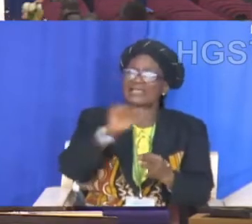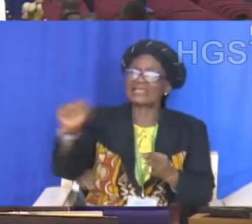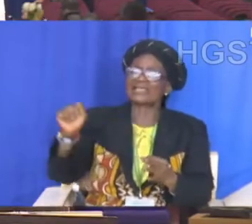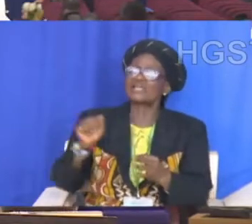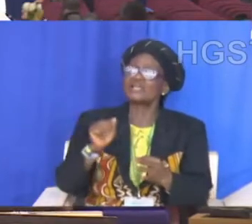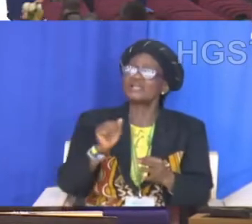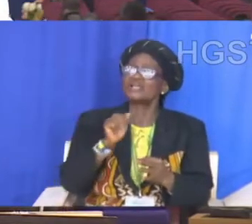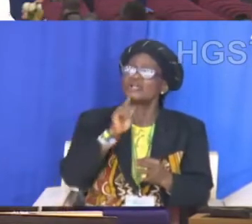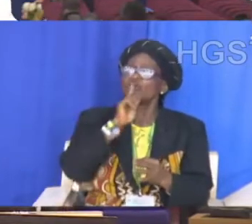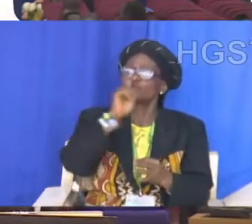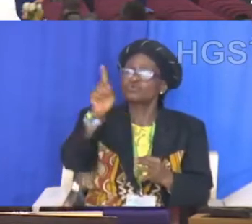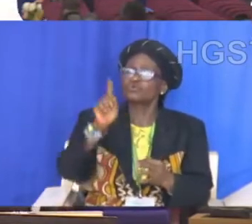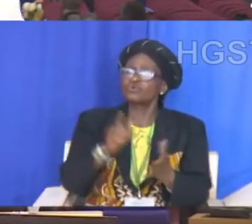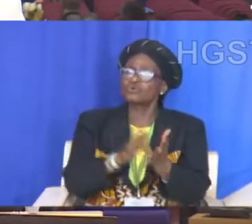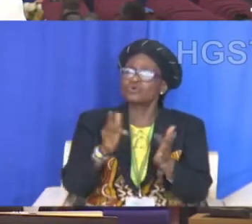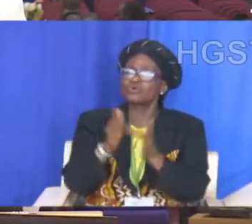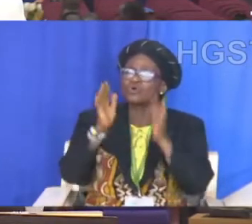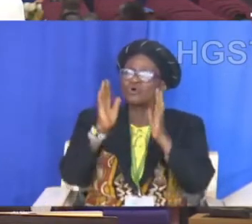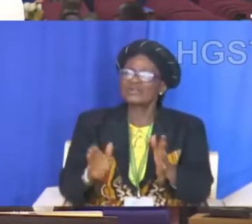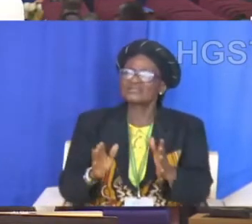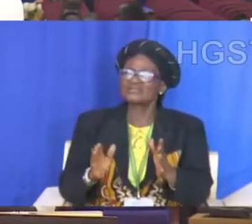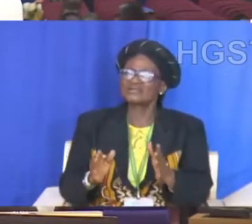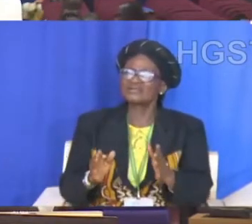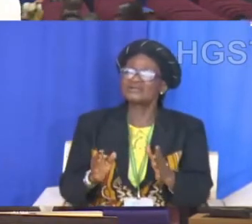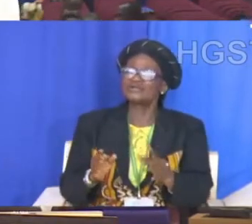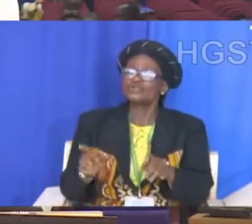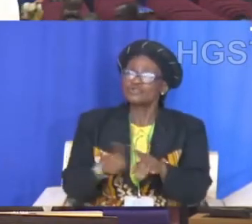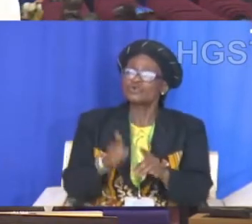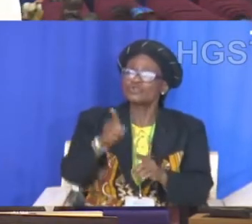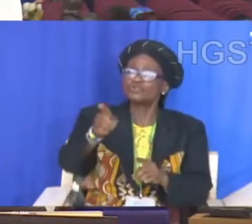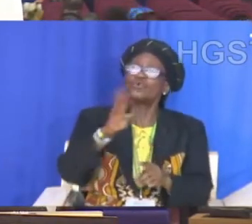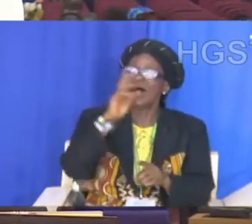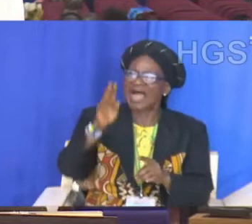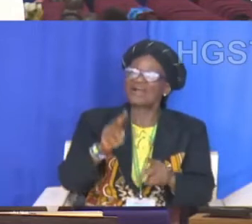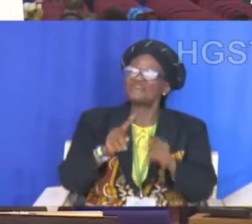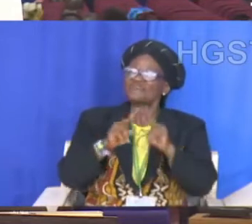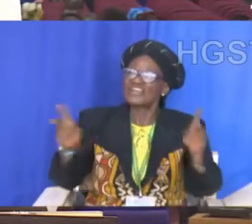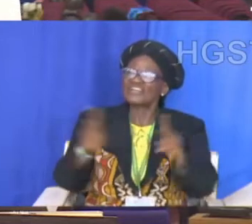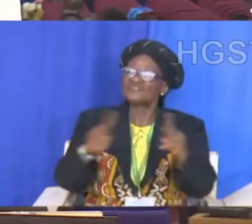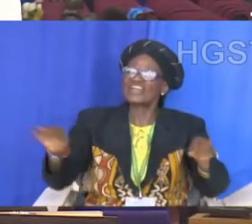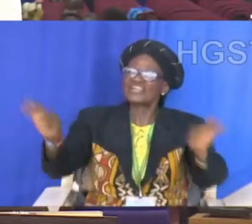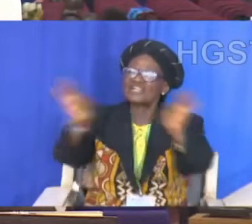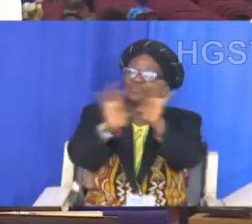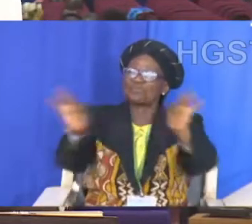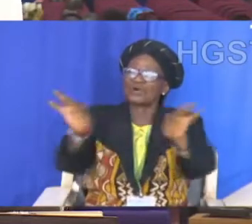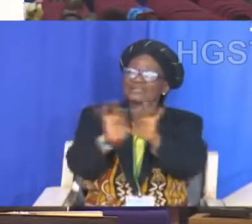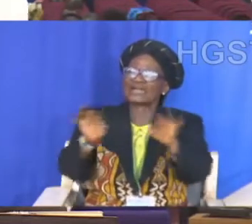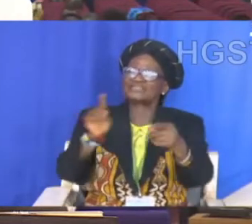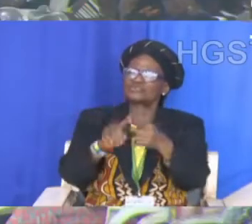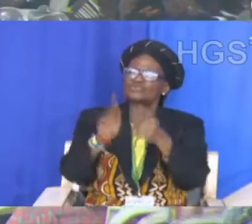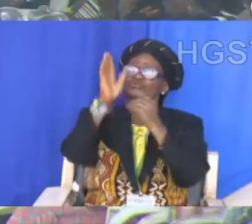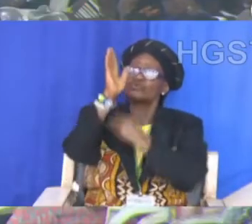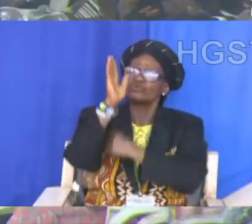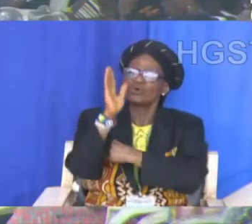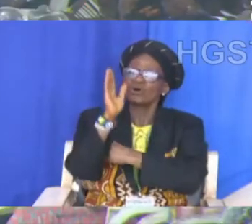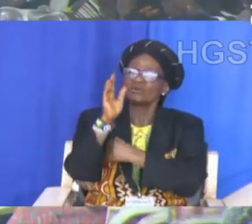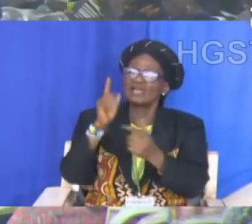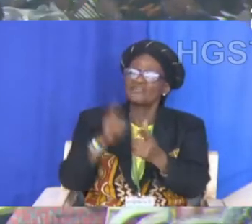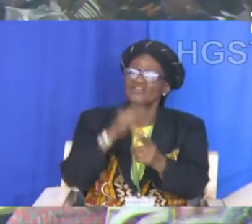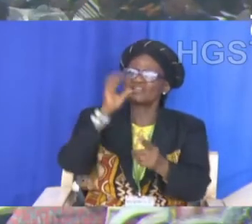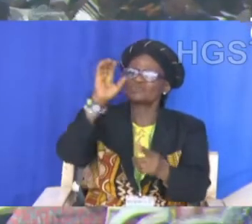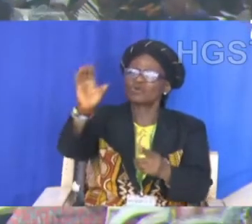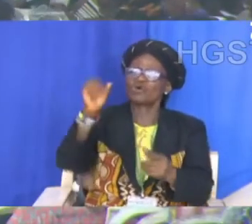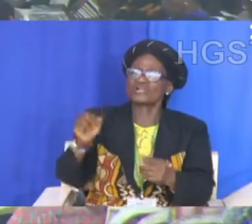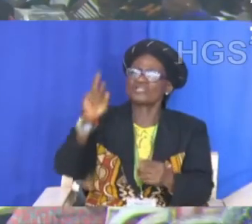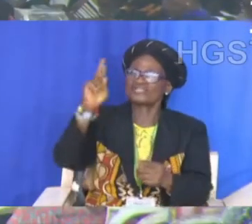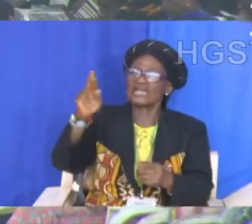And so you are very precious to God. Very precious to God. 1 Corinthians chapter